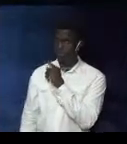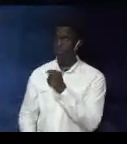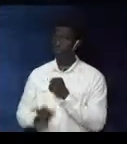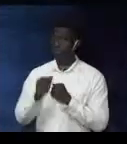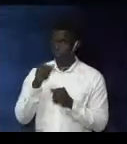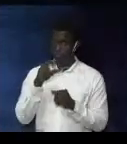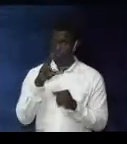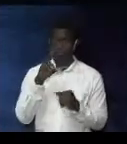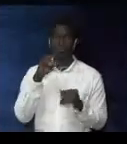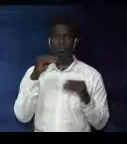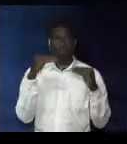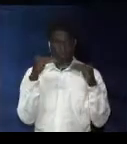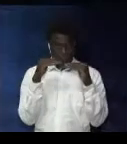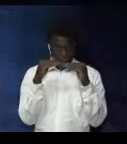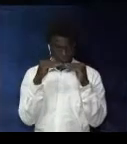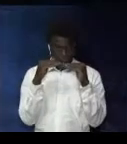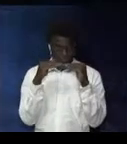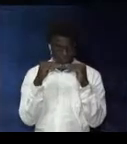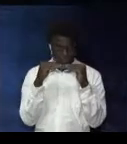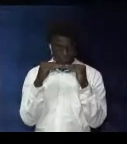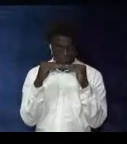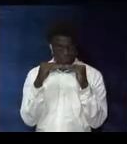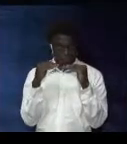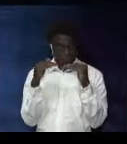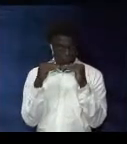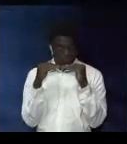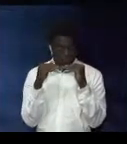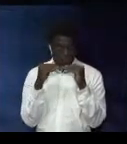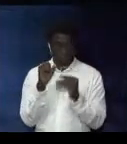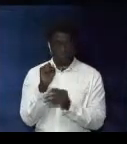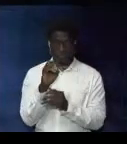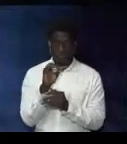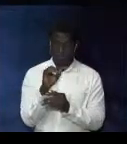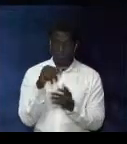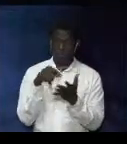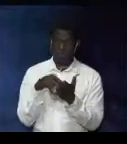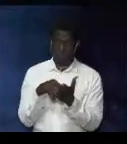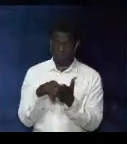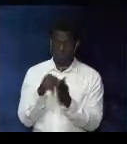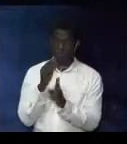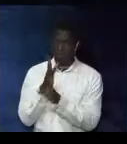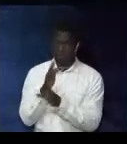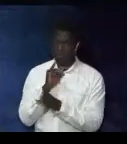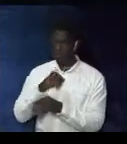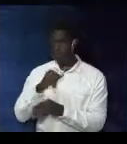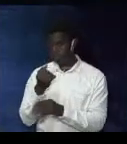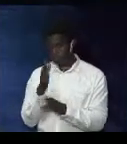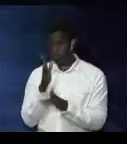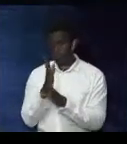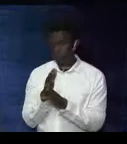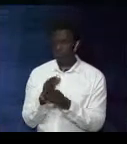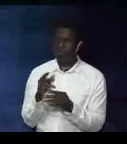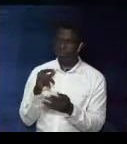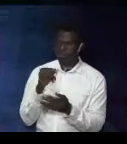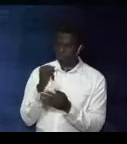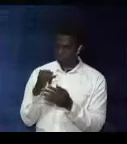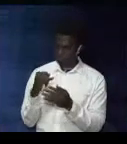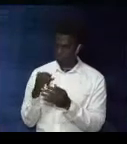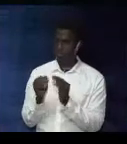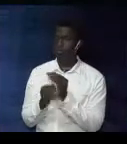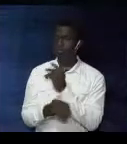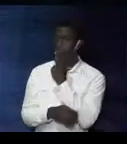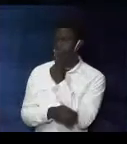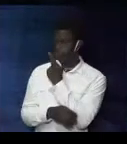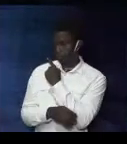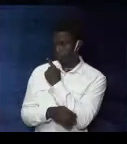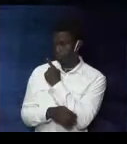Yes, no overlap, no overlap. So this line is also a line of symmetry. So let me just draw that for